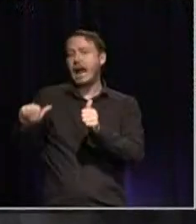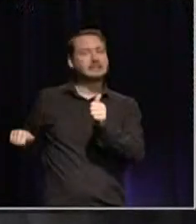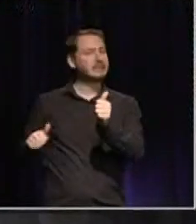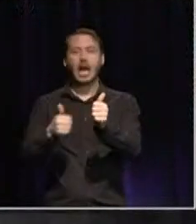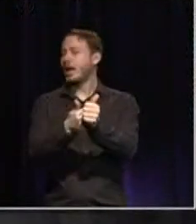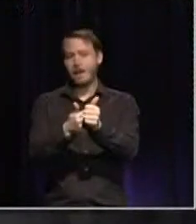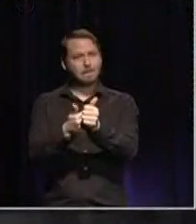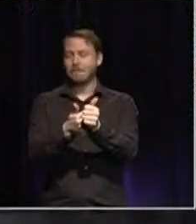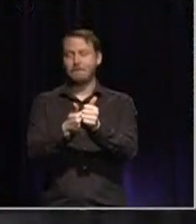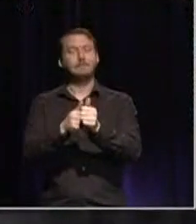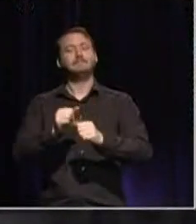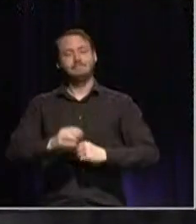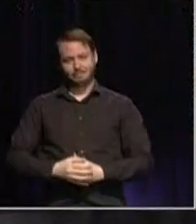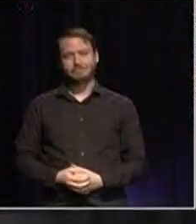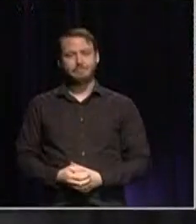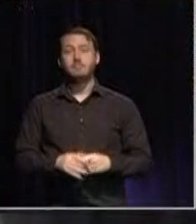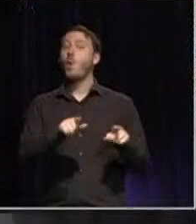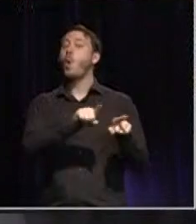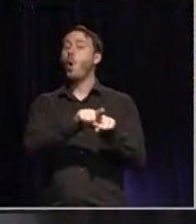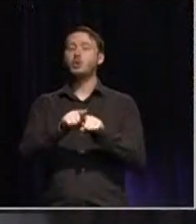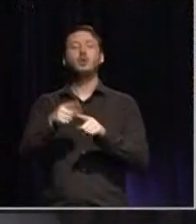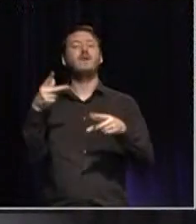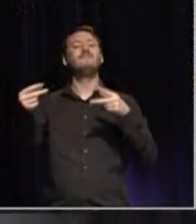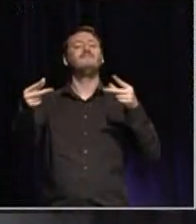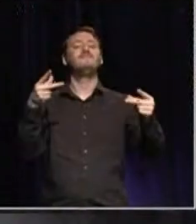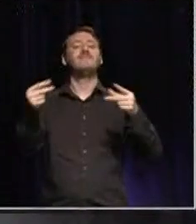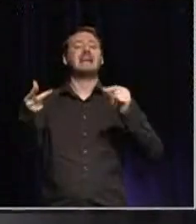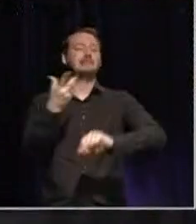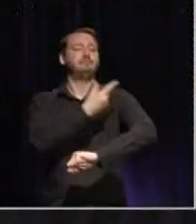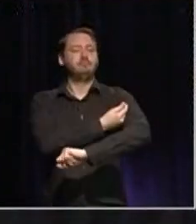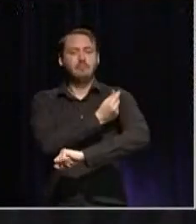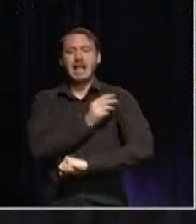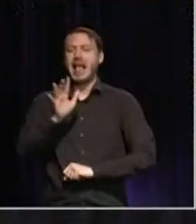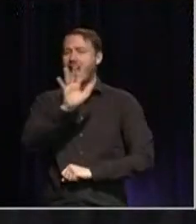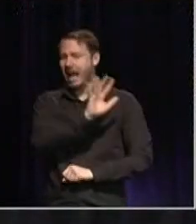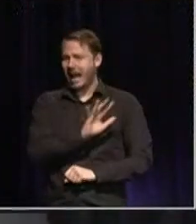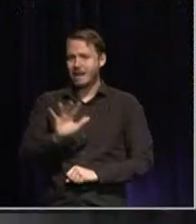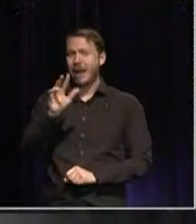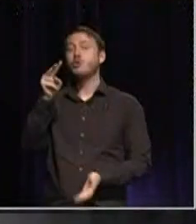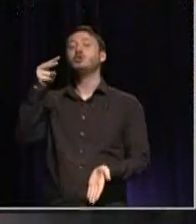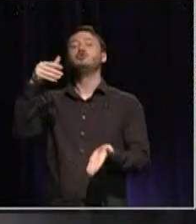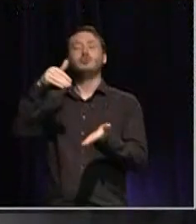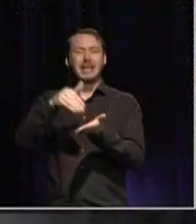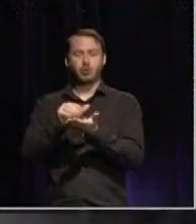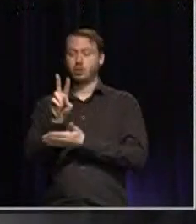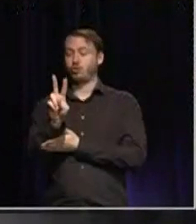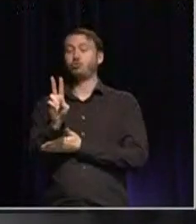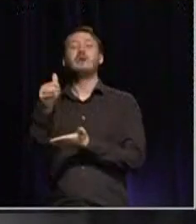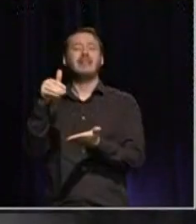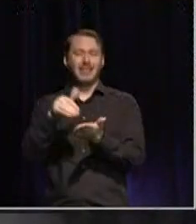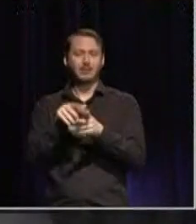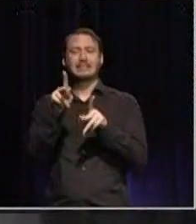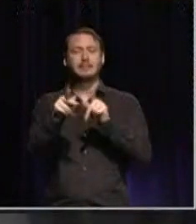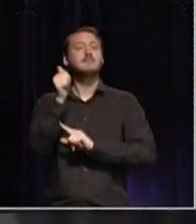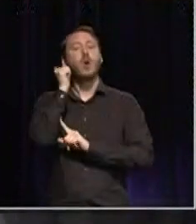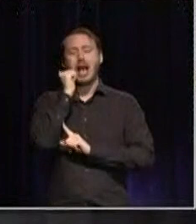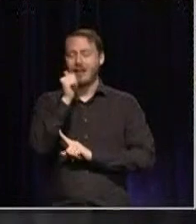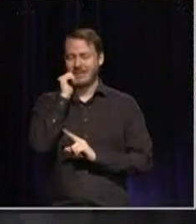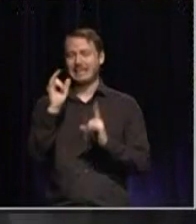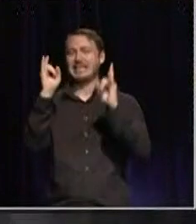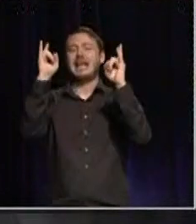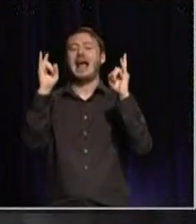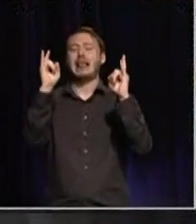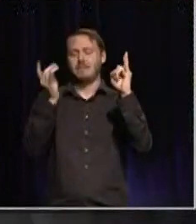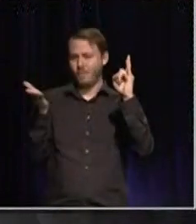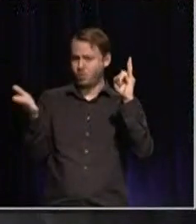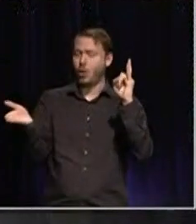the collection of data. We are also vaccinating roughly 2,000 people a day at the Dome as supplies are available. But